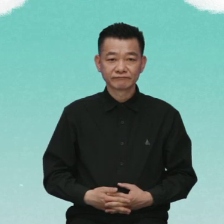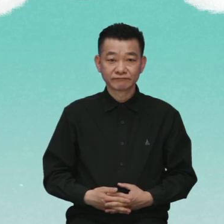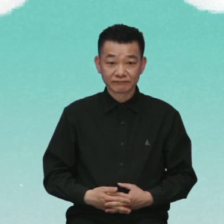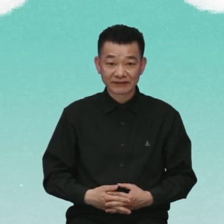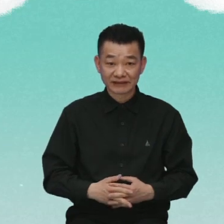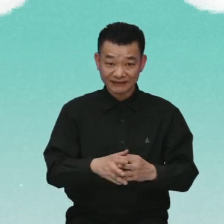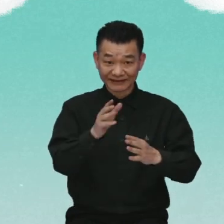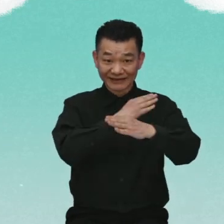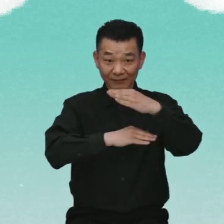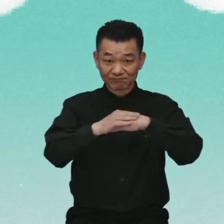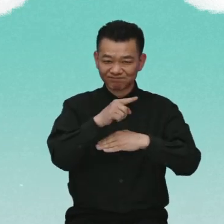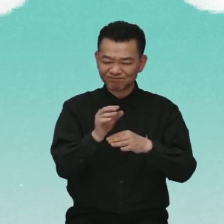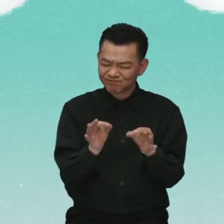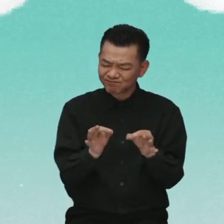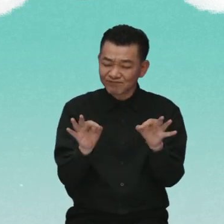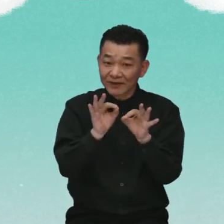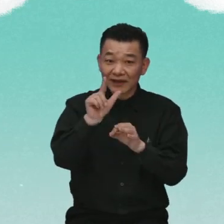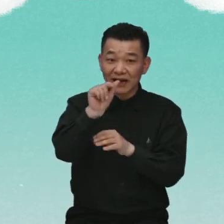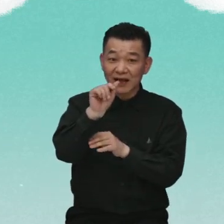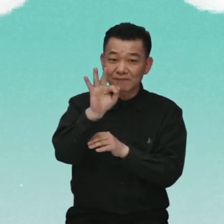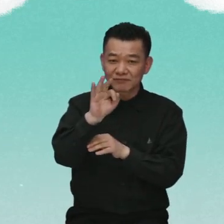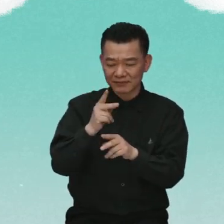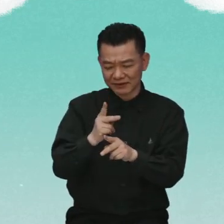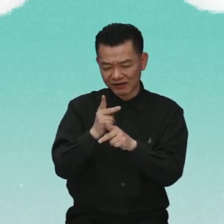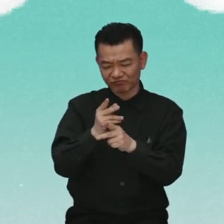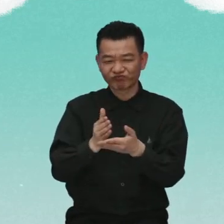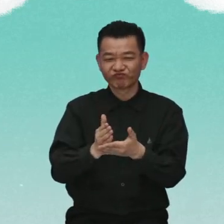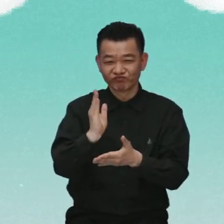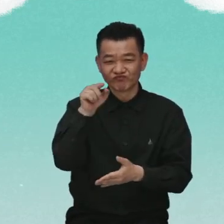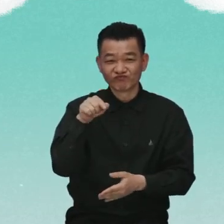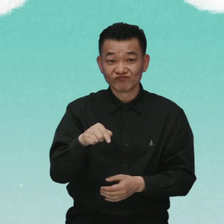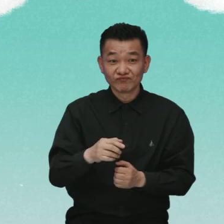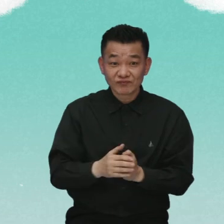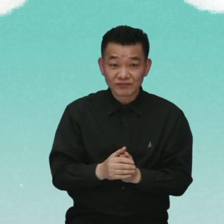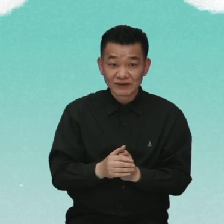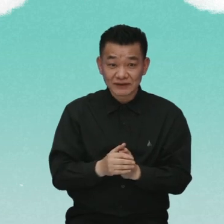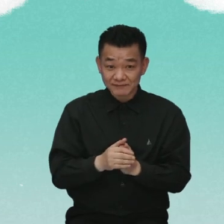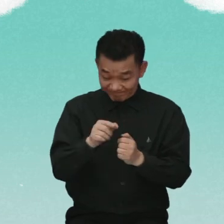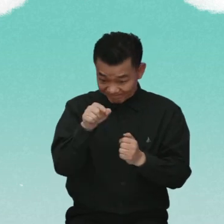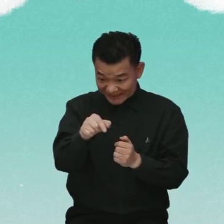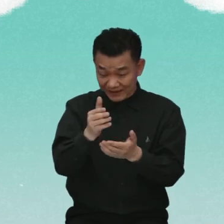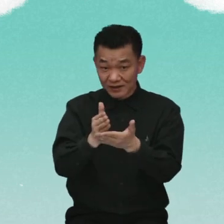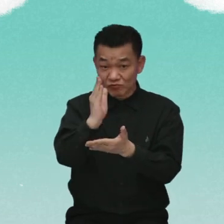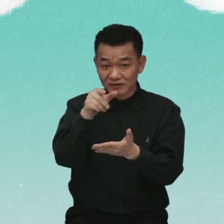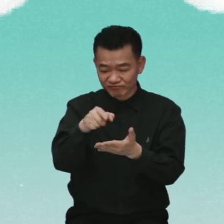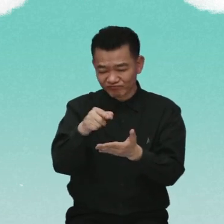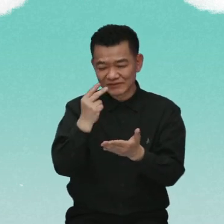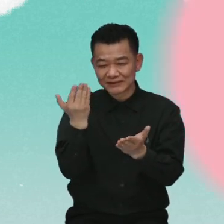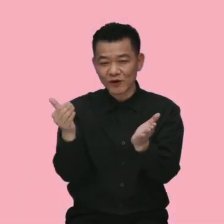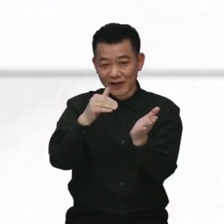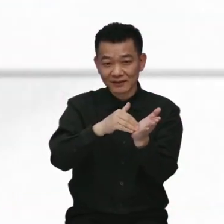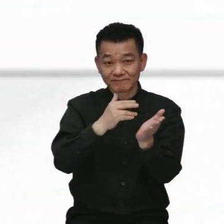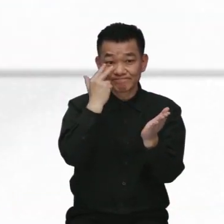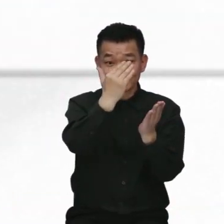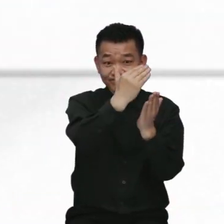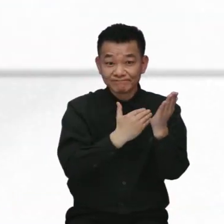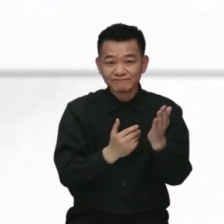The right to respect for integrity, liberty, and privacy. Let's summarize these rights again.